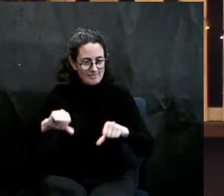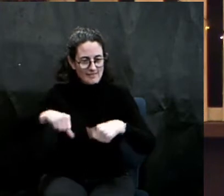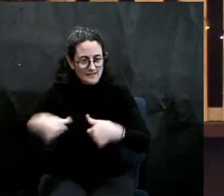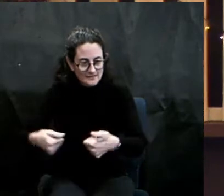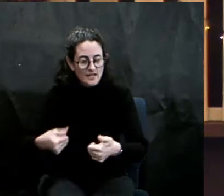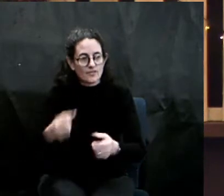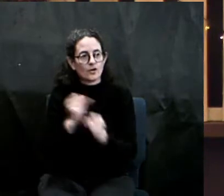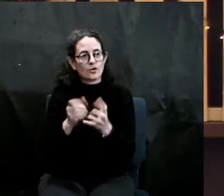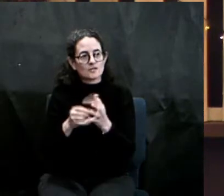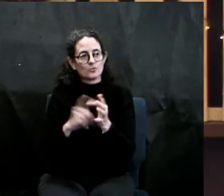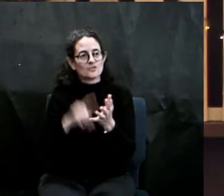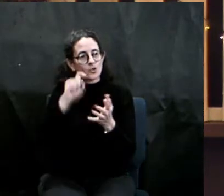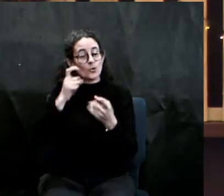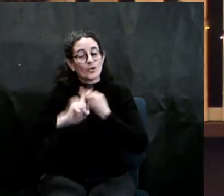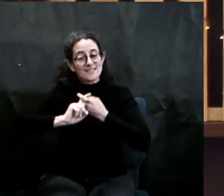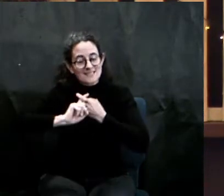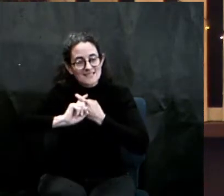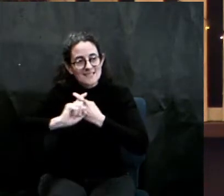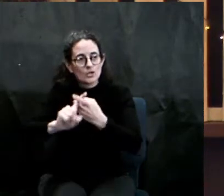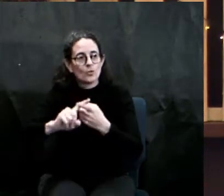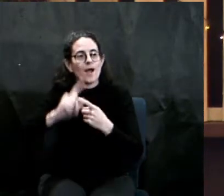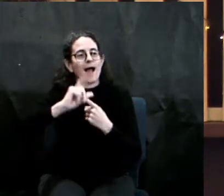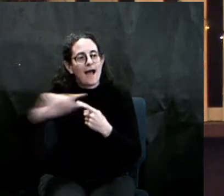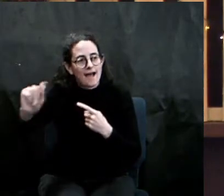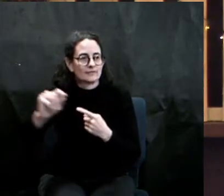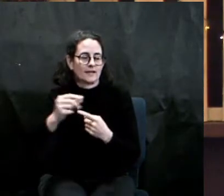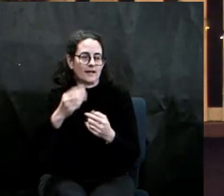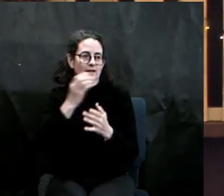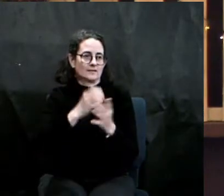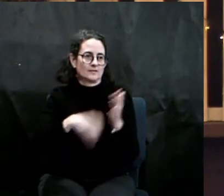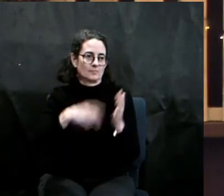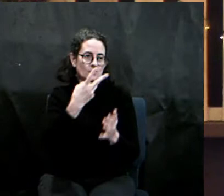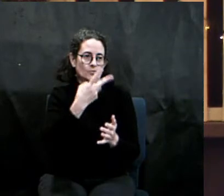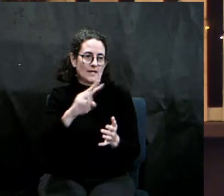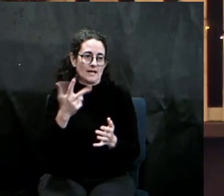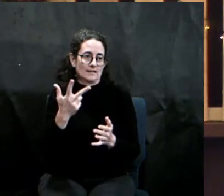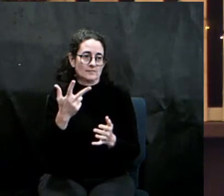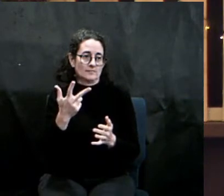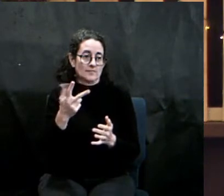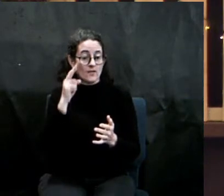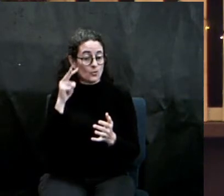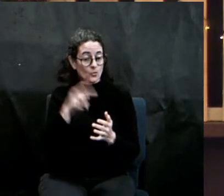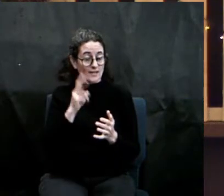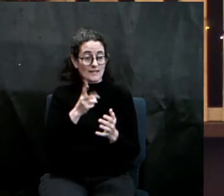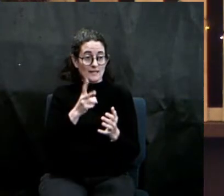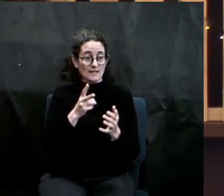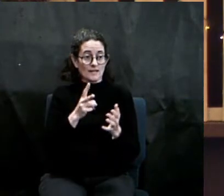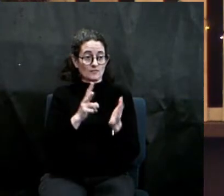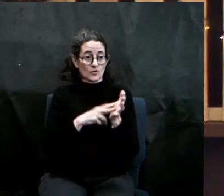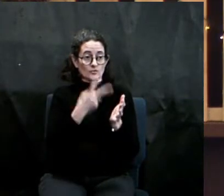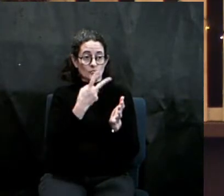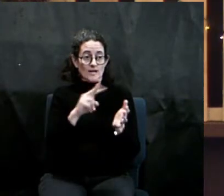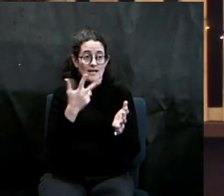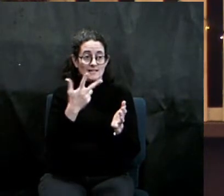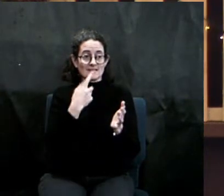after Acts 28. Look with me again at verse 28. Paul says, "Therefore I want you